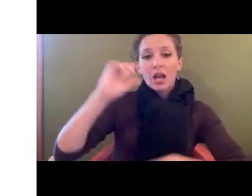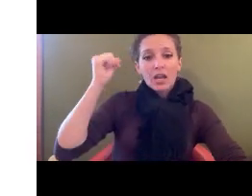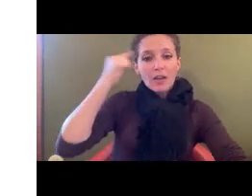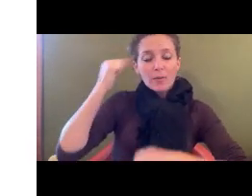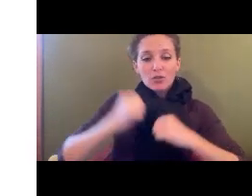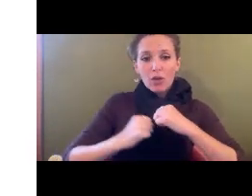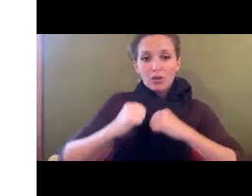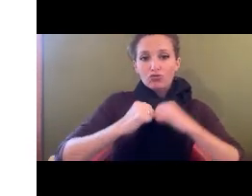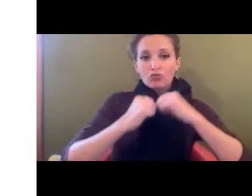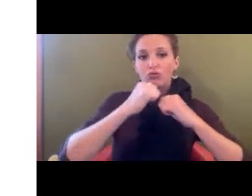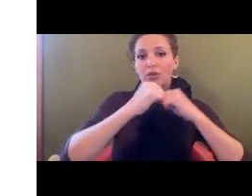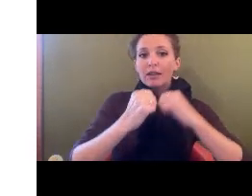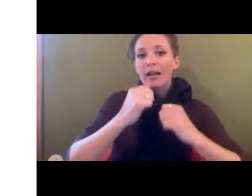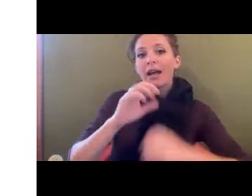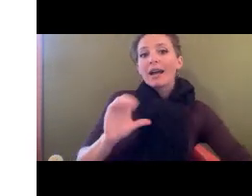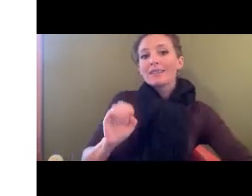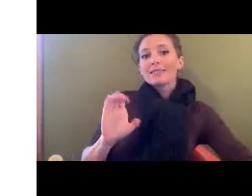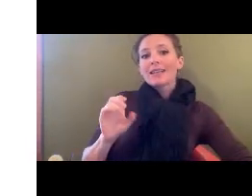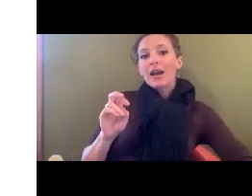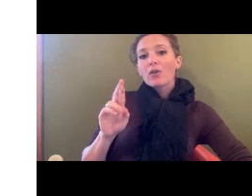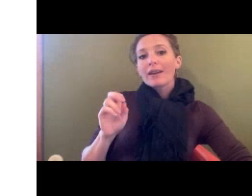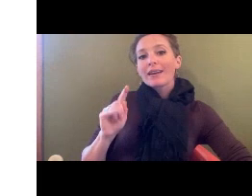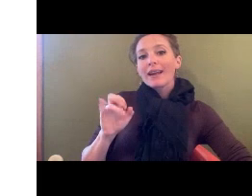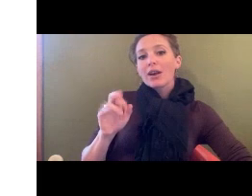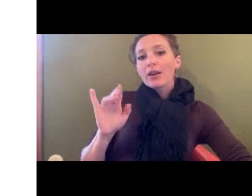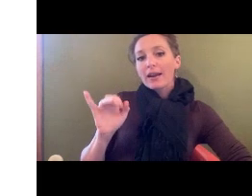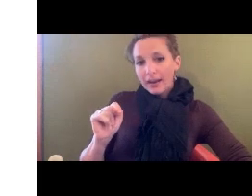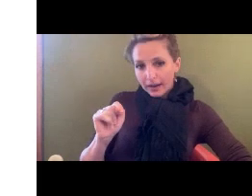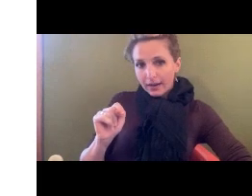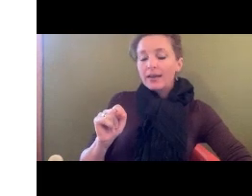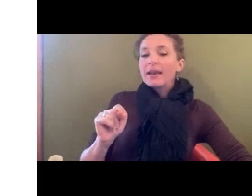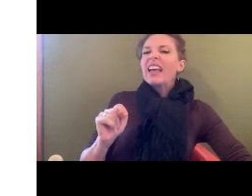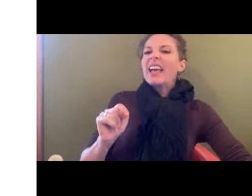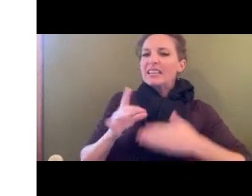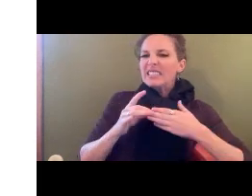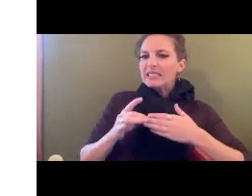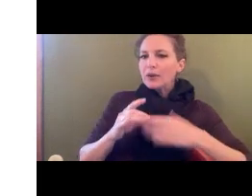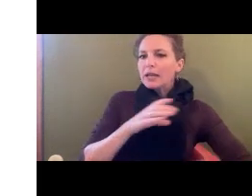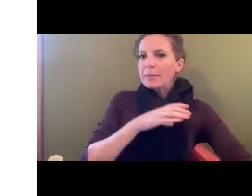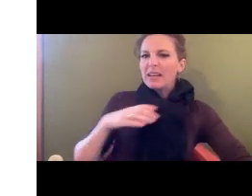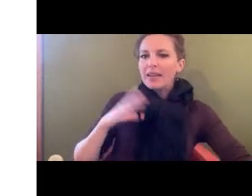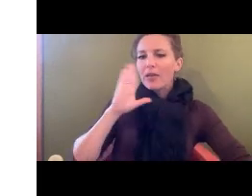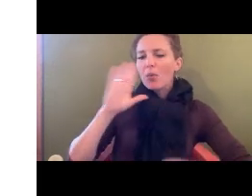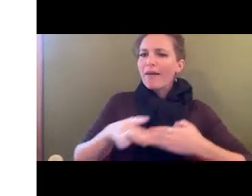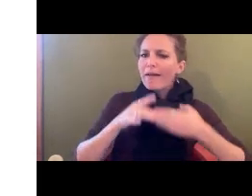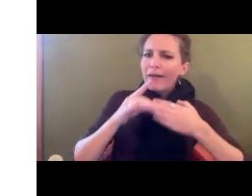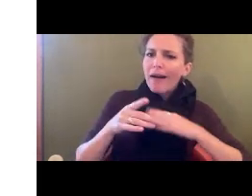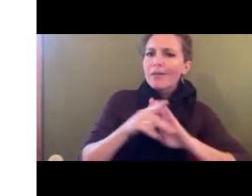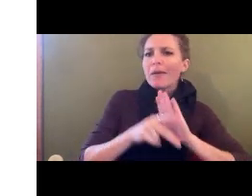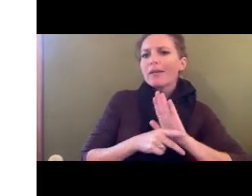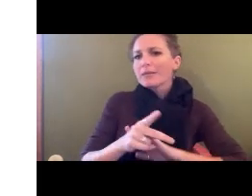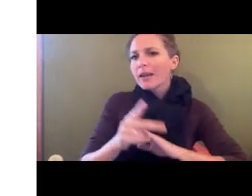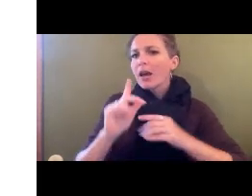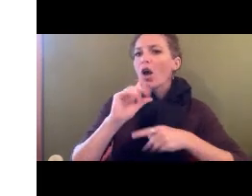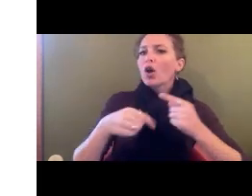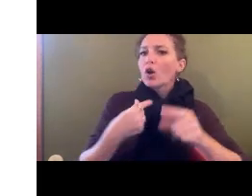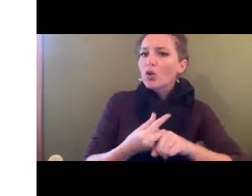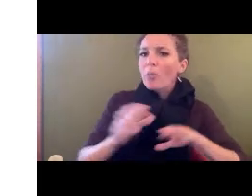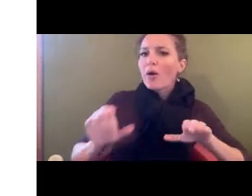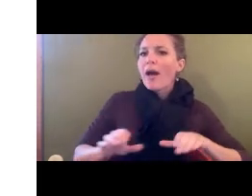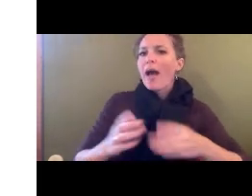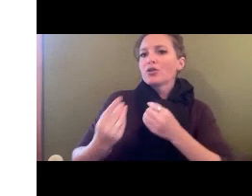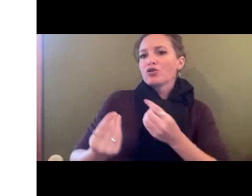a secretariat and a steering committee that helps to guide the overall policy. They'll develop a global action plan for the year.